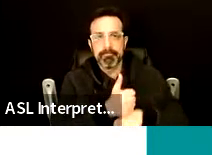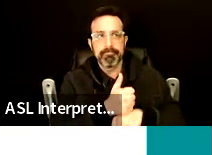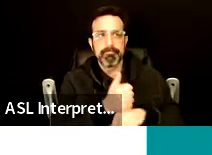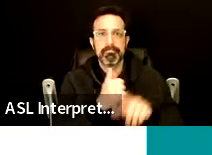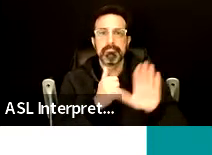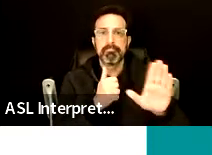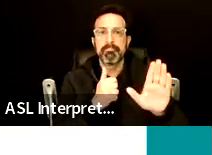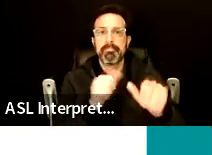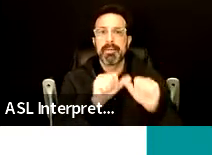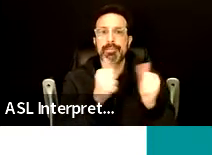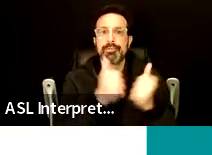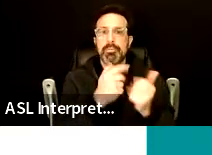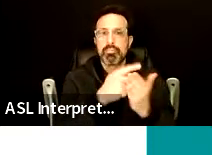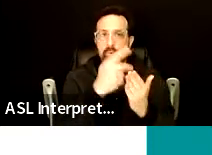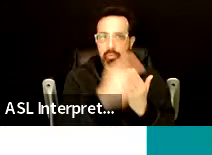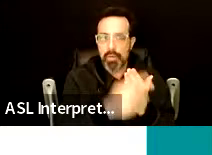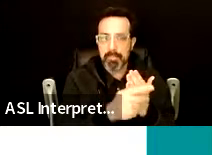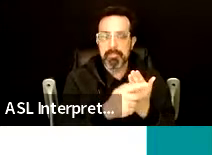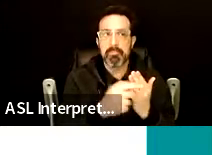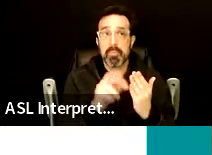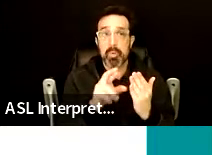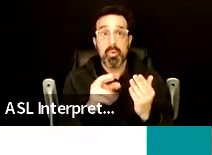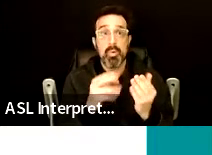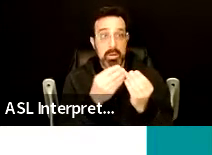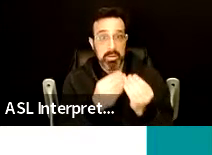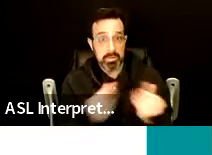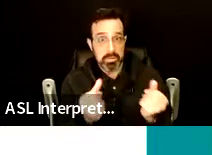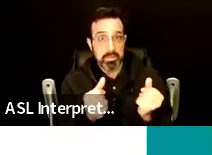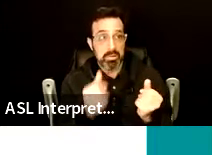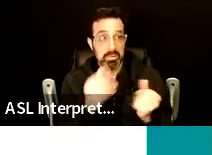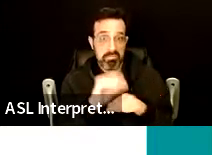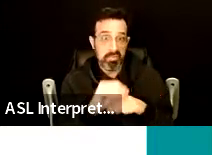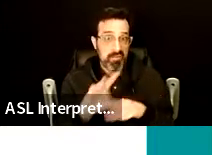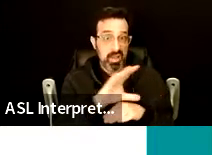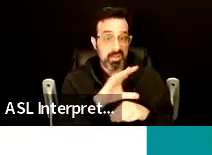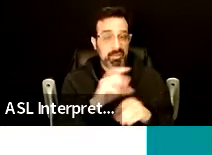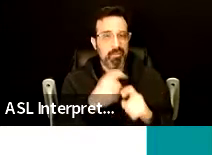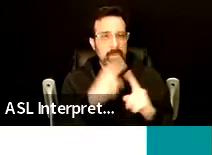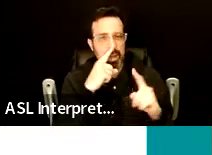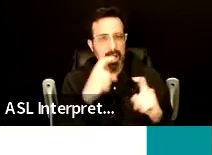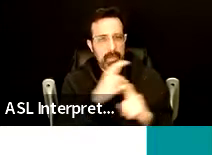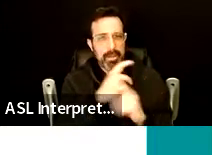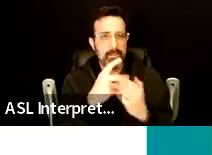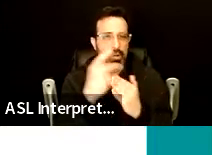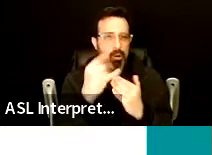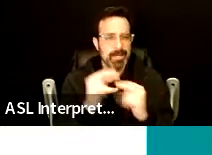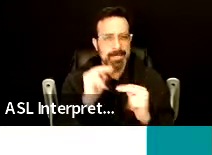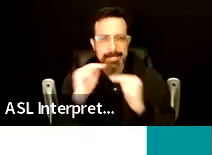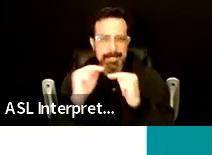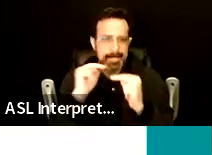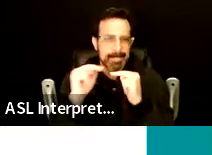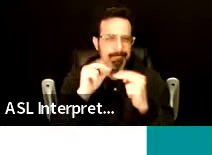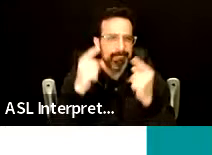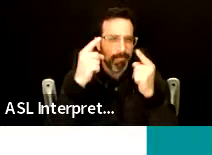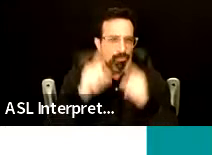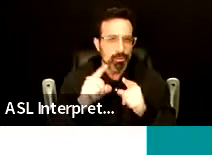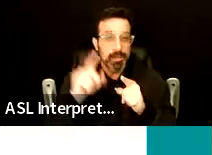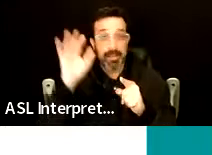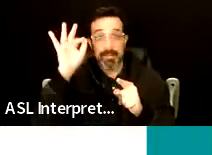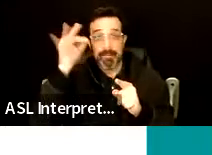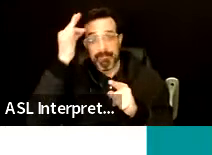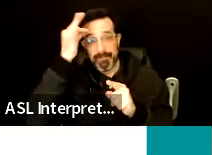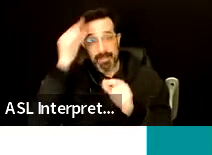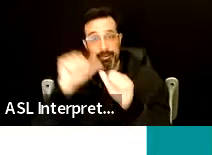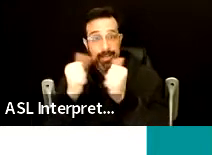agency program or the resolution of adverse effects from complex projects through negotiation of an agreement between the federal agency